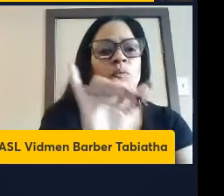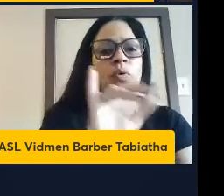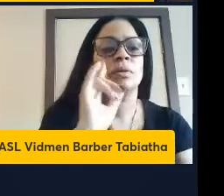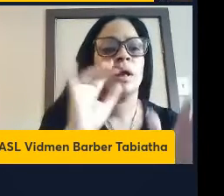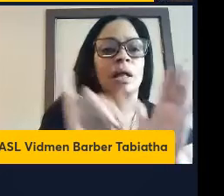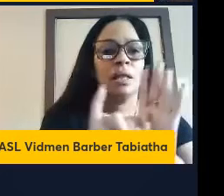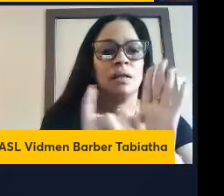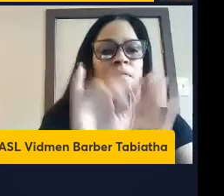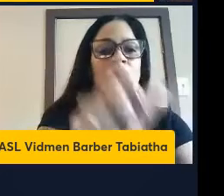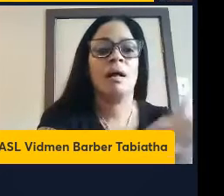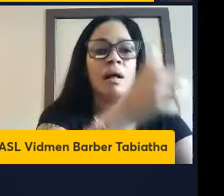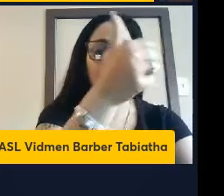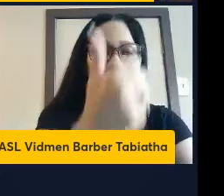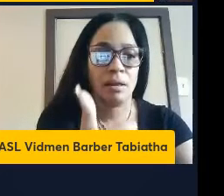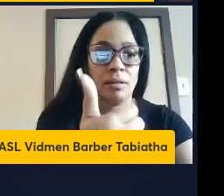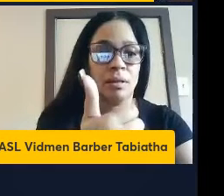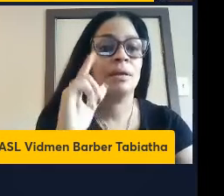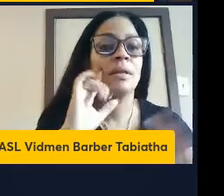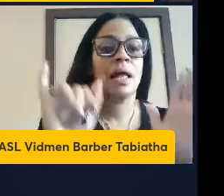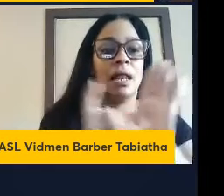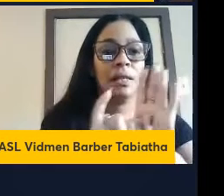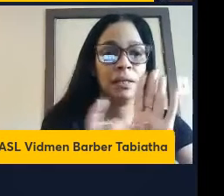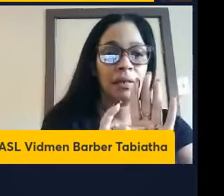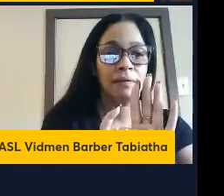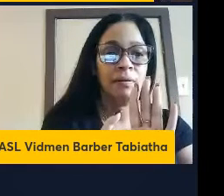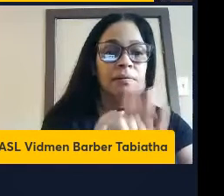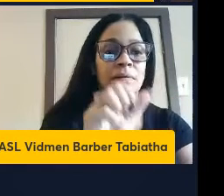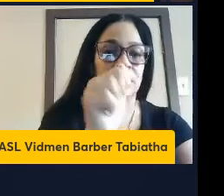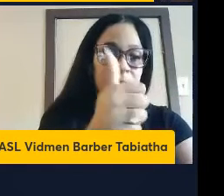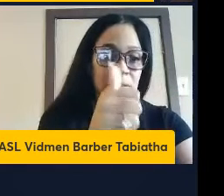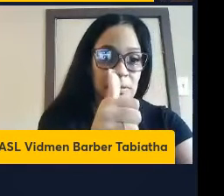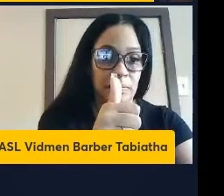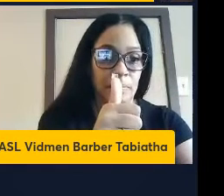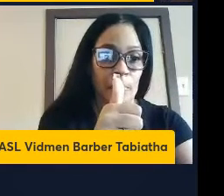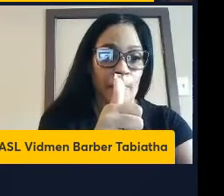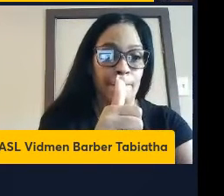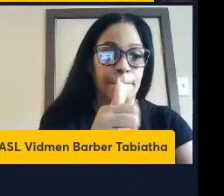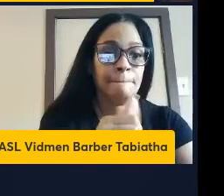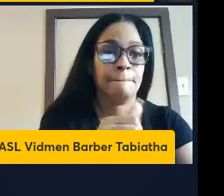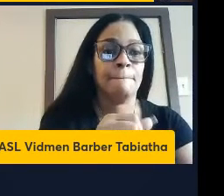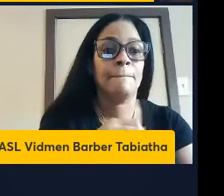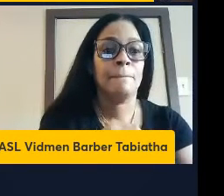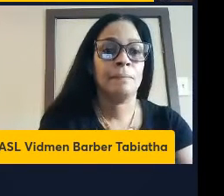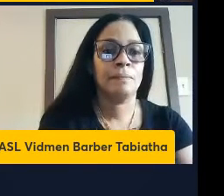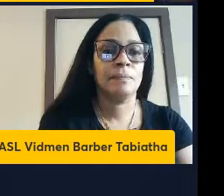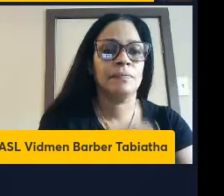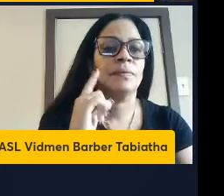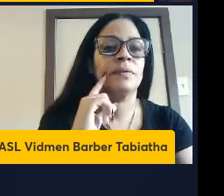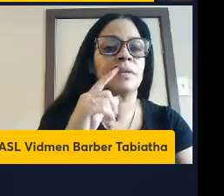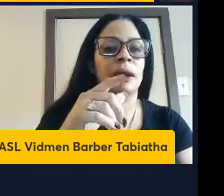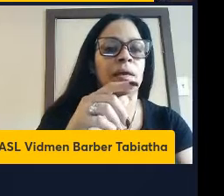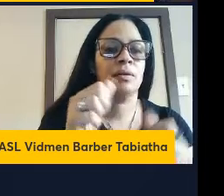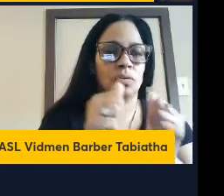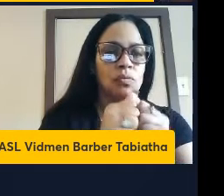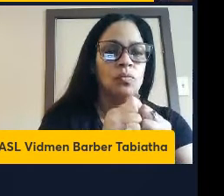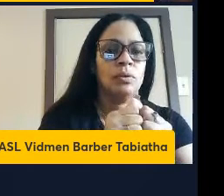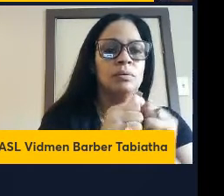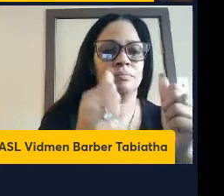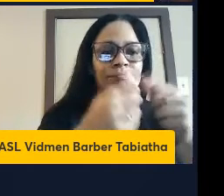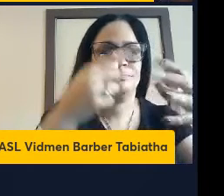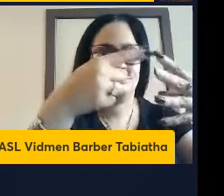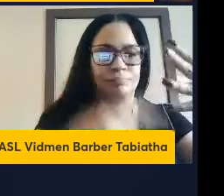another cluster that identified the CFP10 epitope that was associated with controllers.